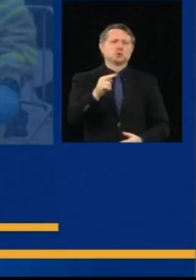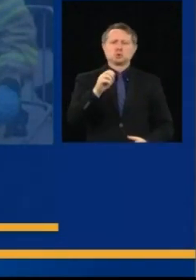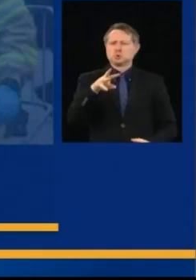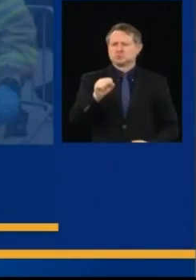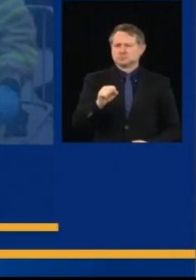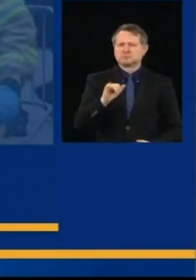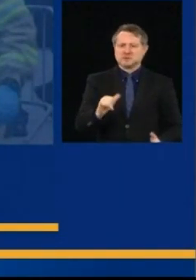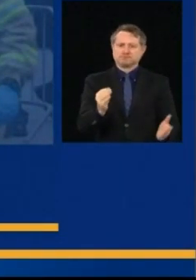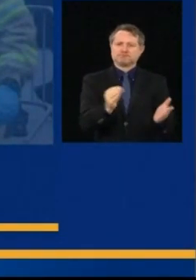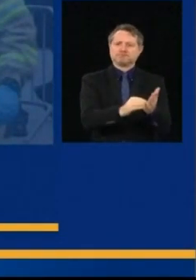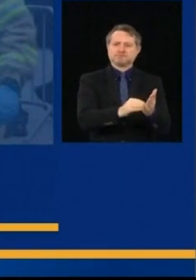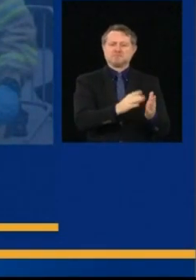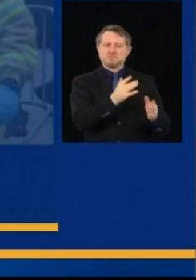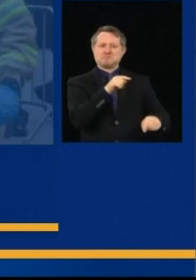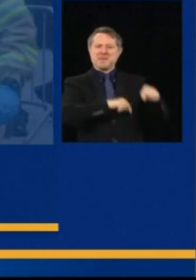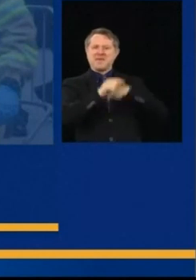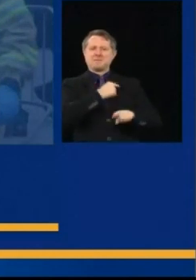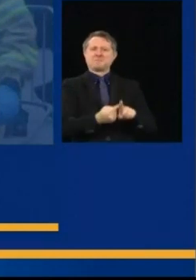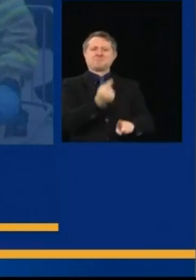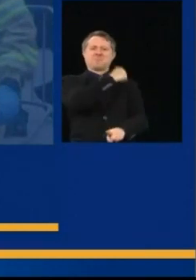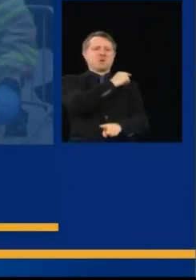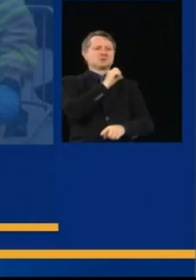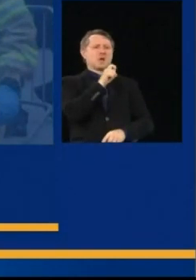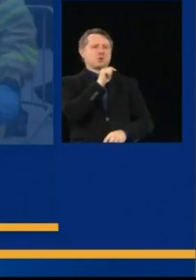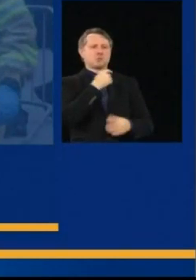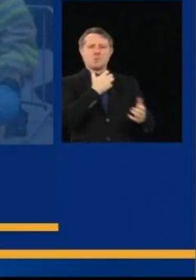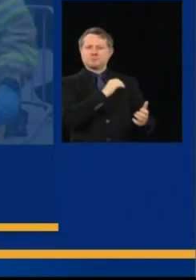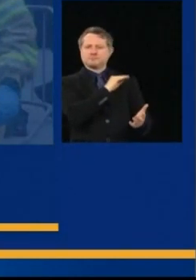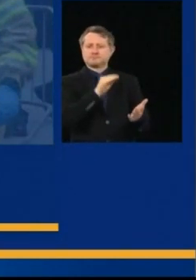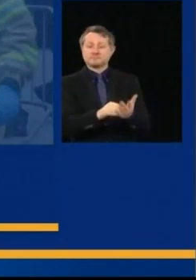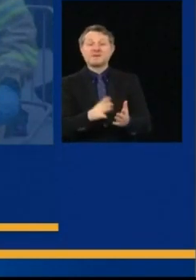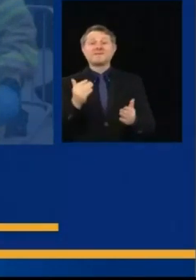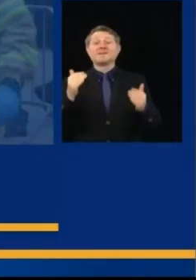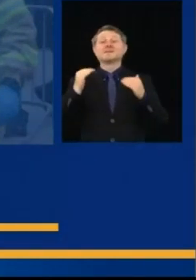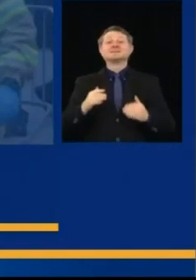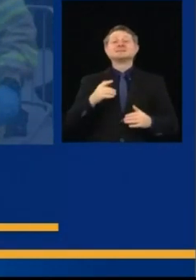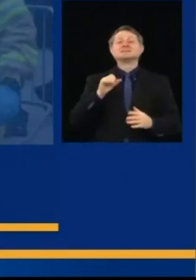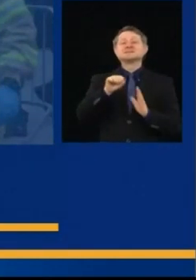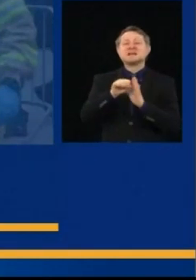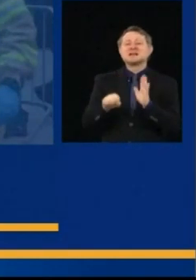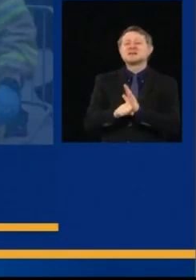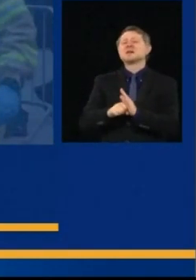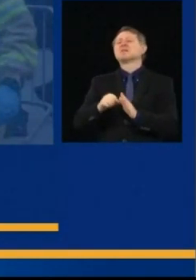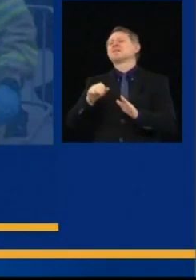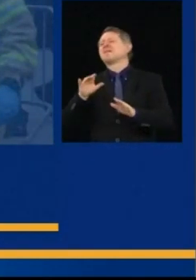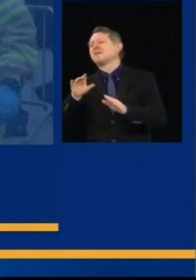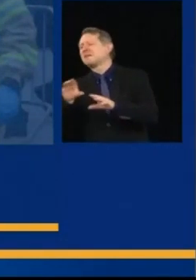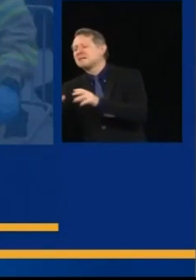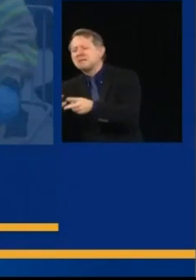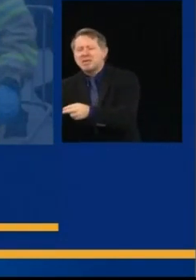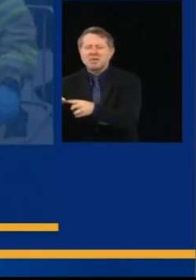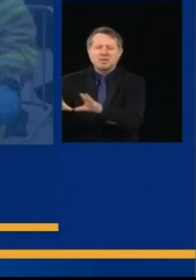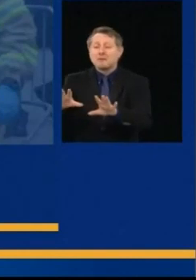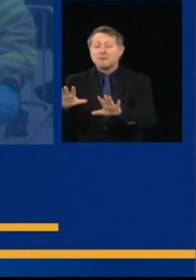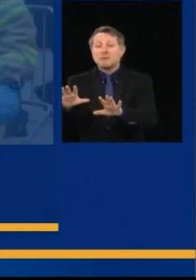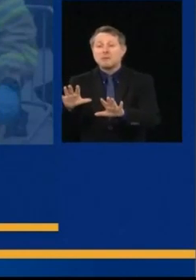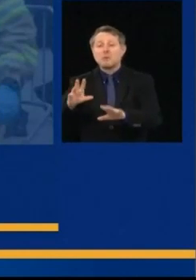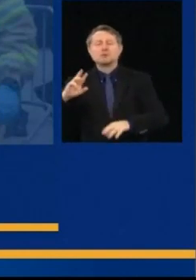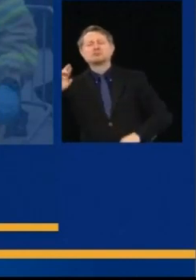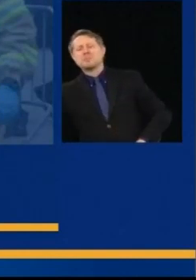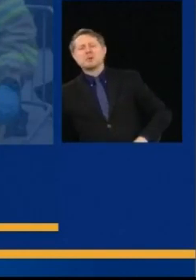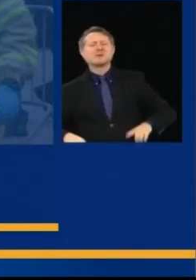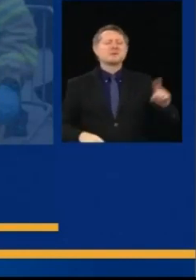the need for state and local aid, this is not a Democratic-Republican issue. You have Democratic governors,